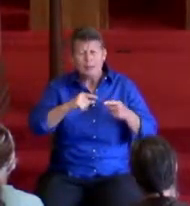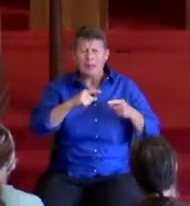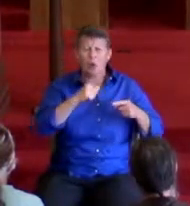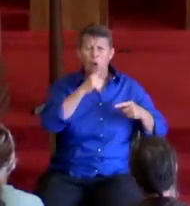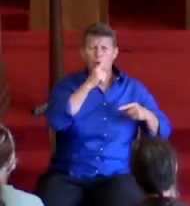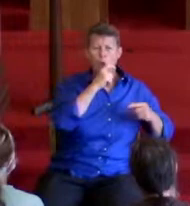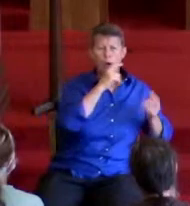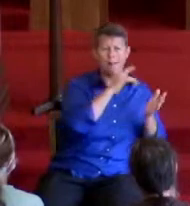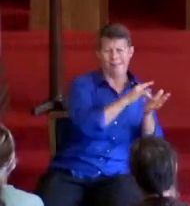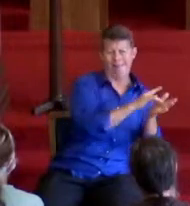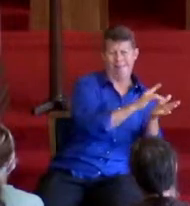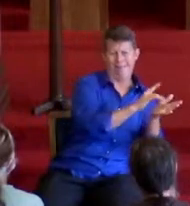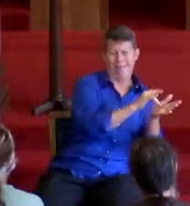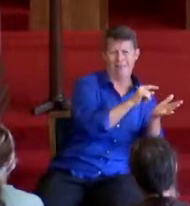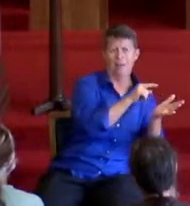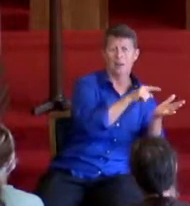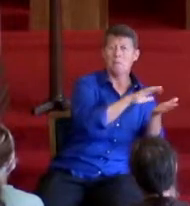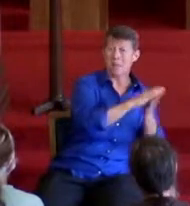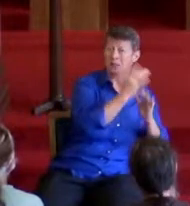scammers, but for good.